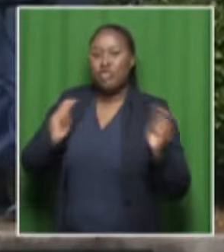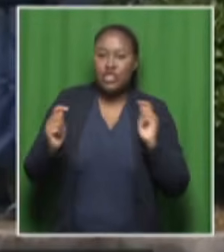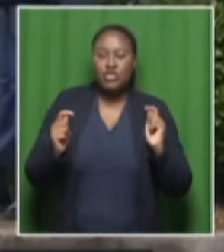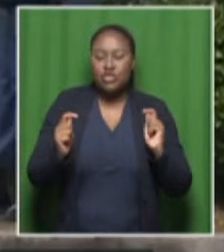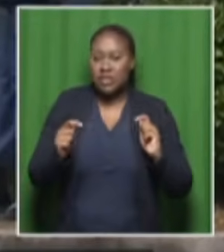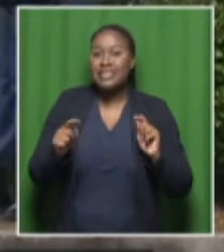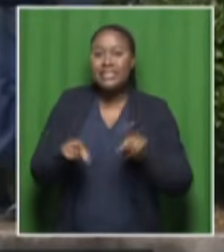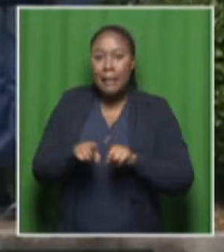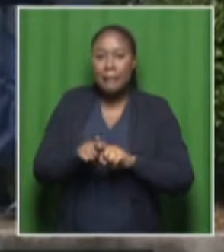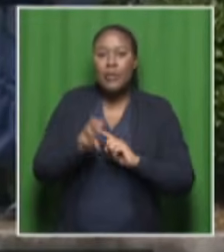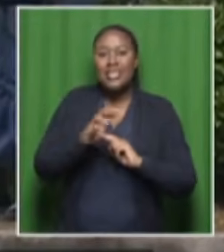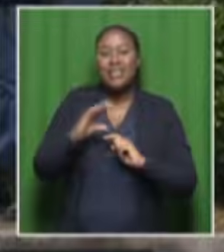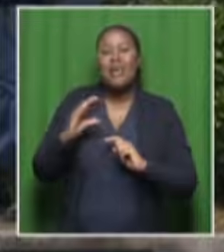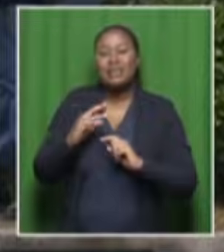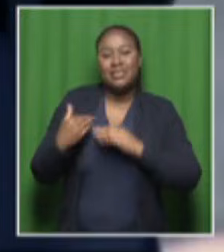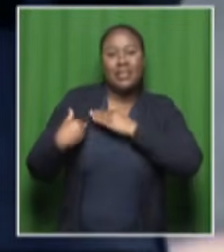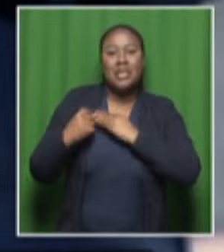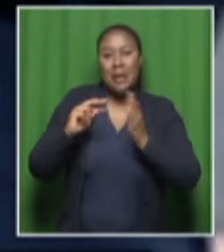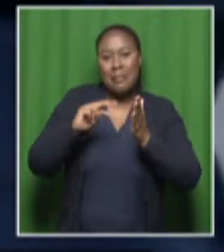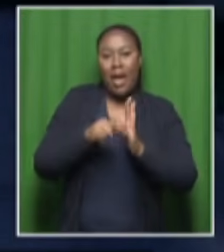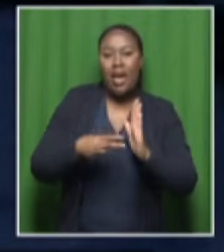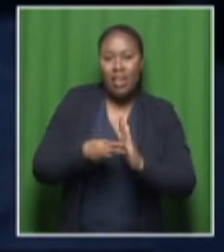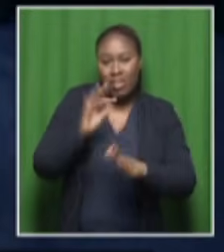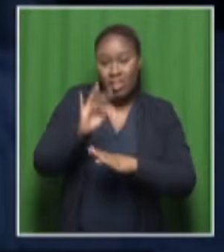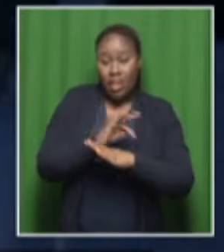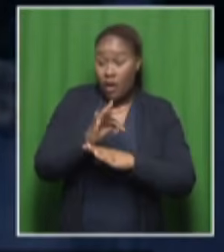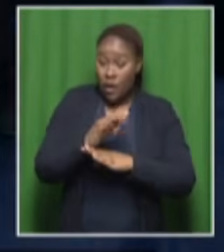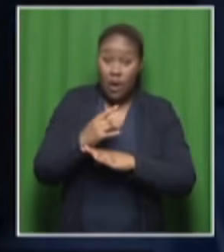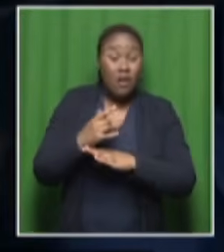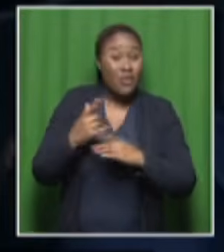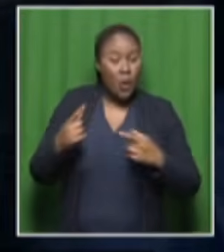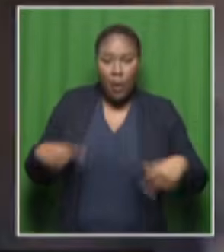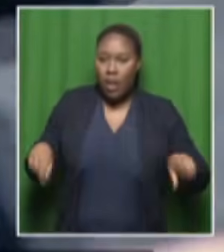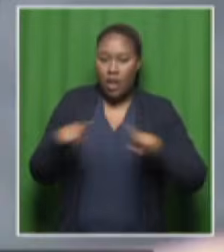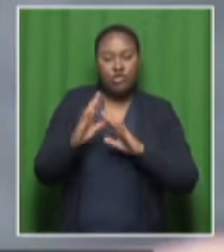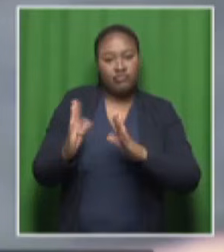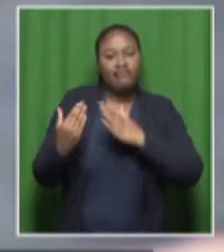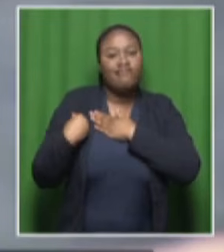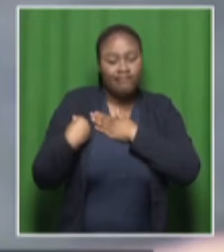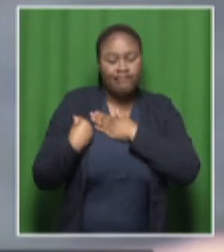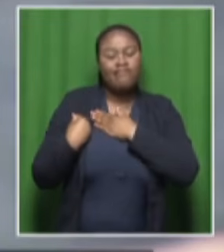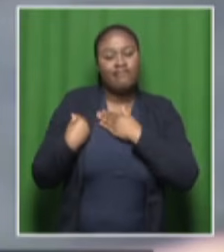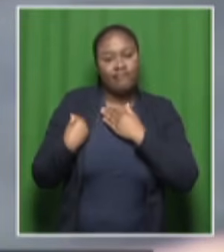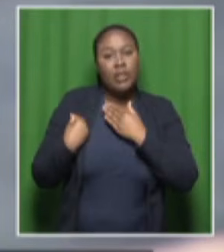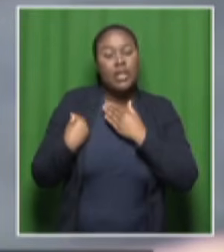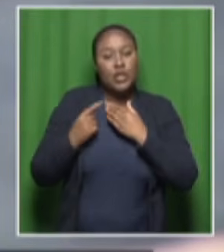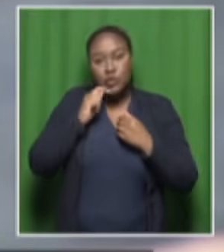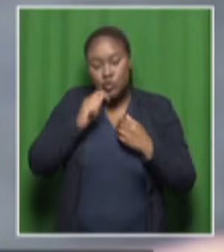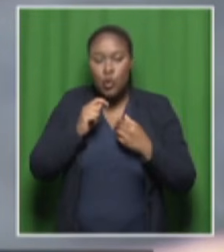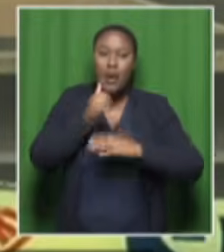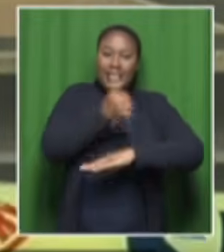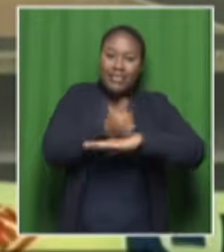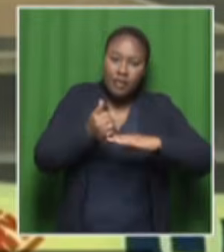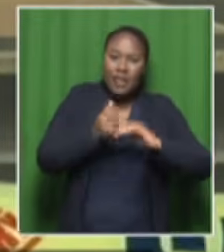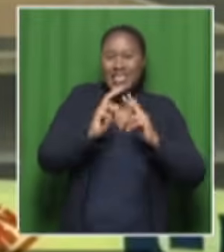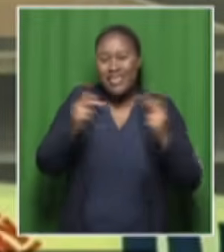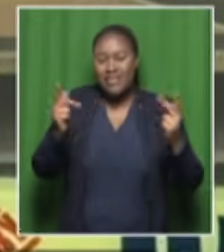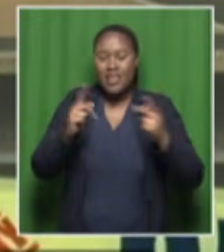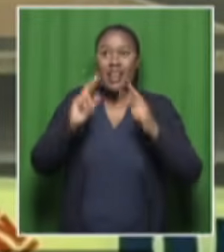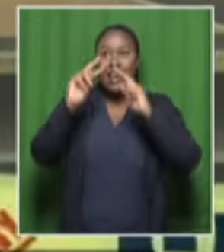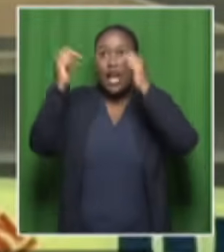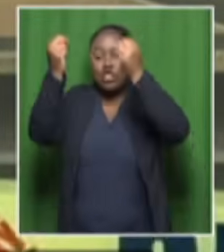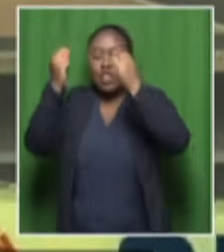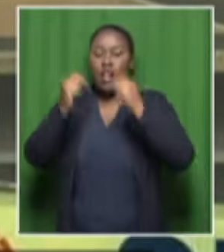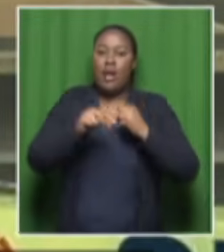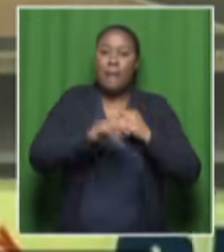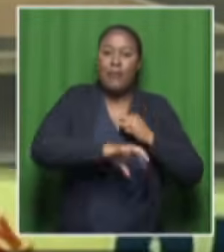I've indicated, no one will have a free pass, considering that there is various stakeholders, there's different spheres of government, and all